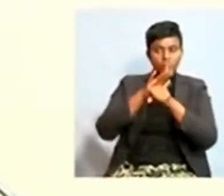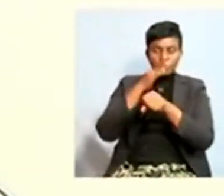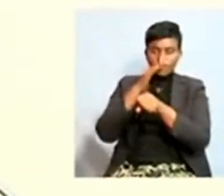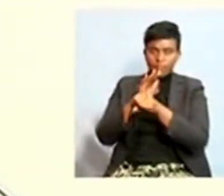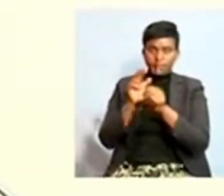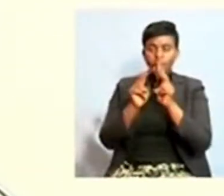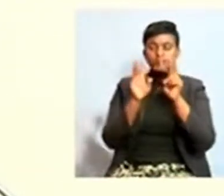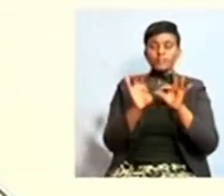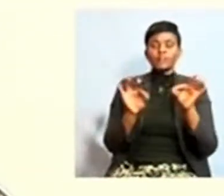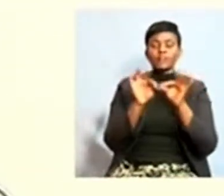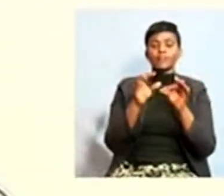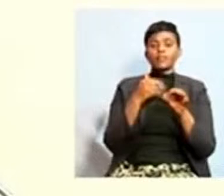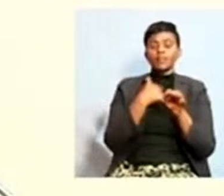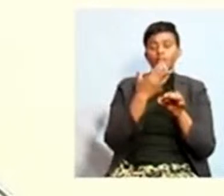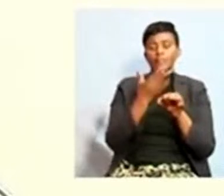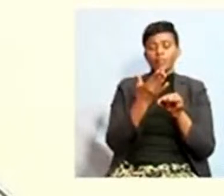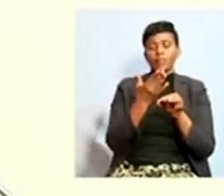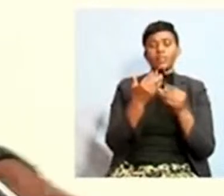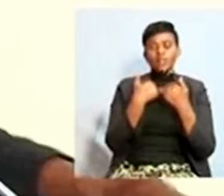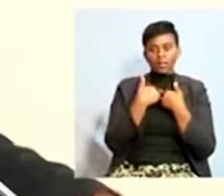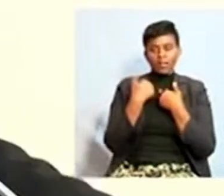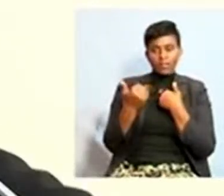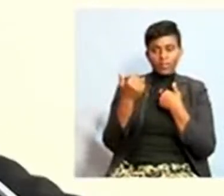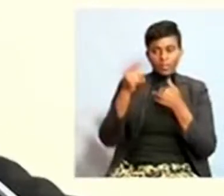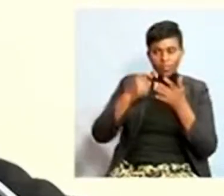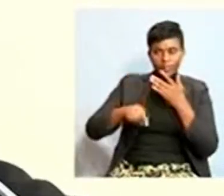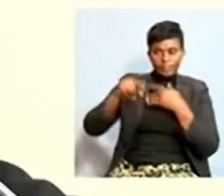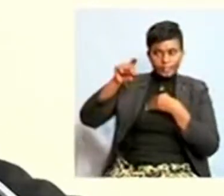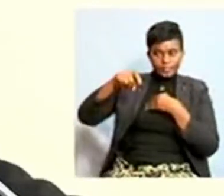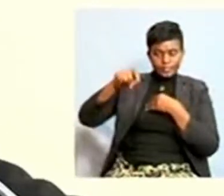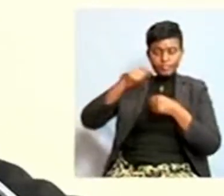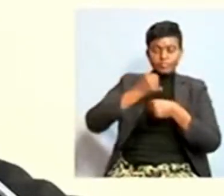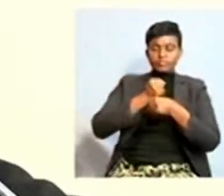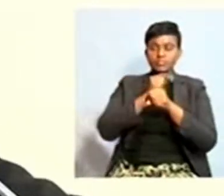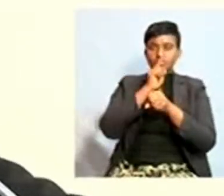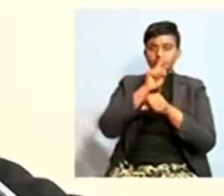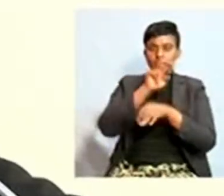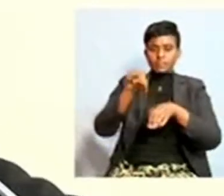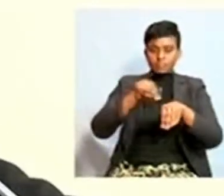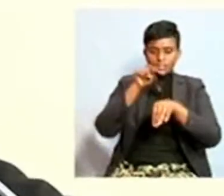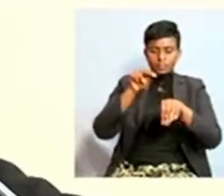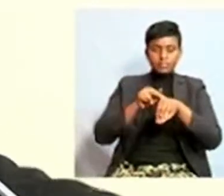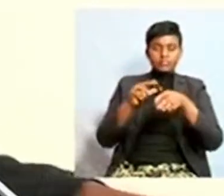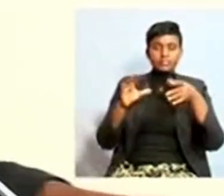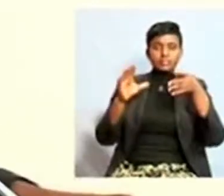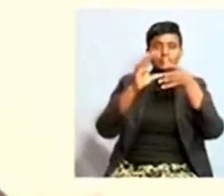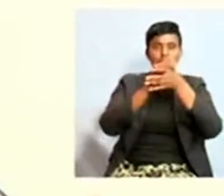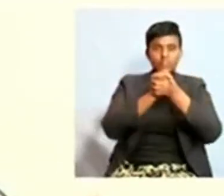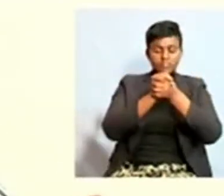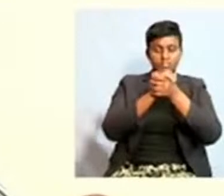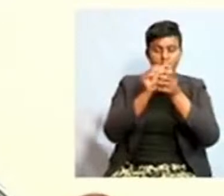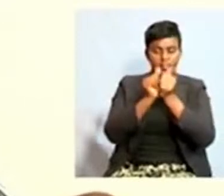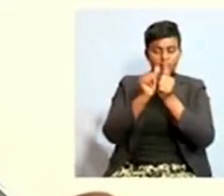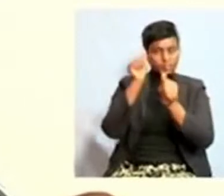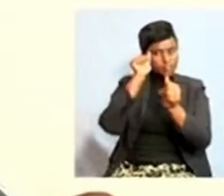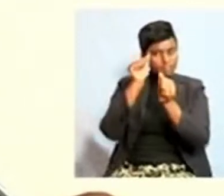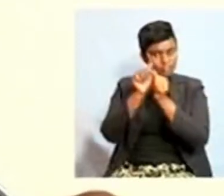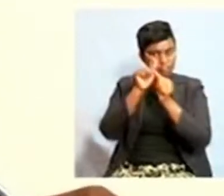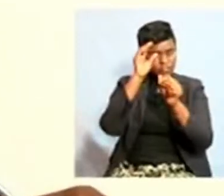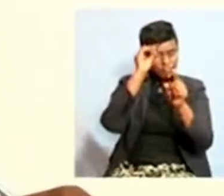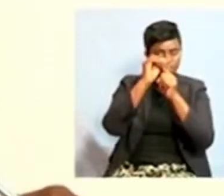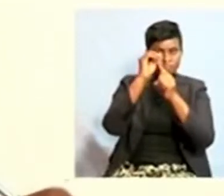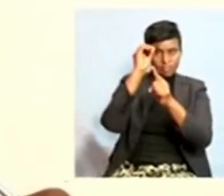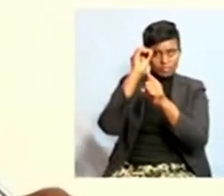critical. So there is need for us to ensure national alignment with the agreement's